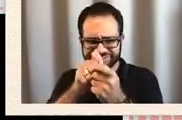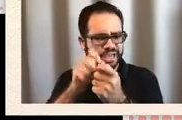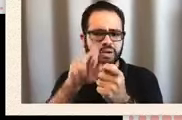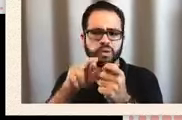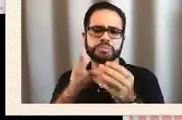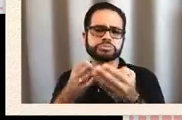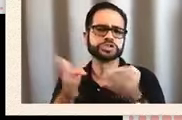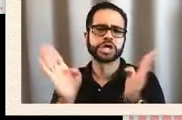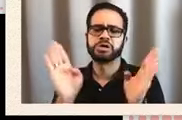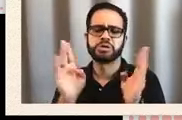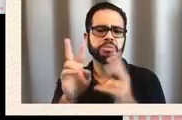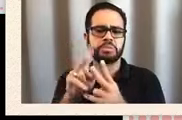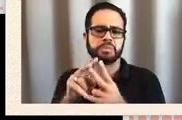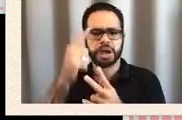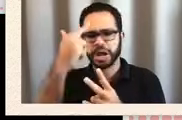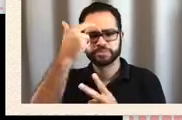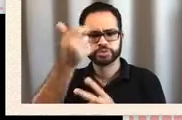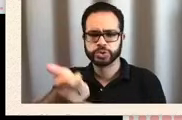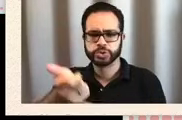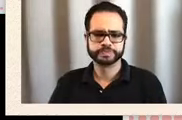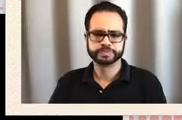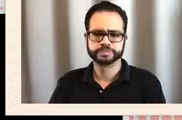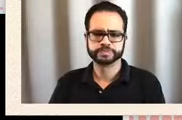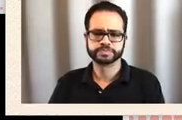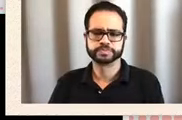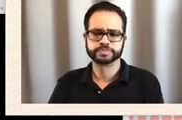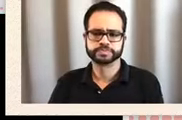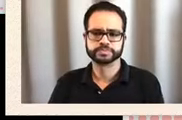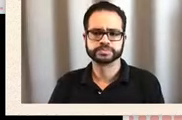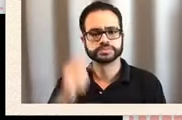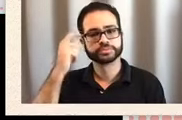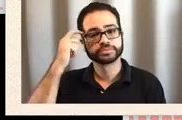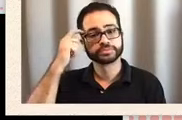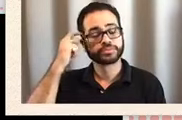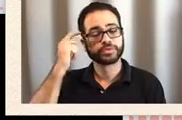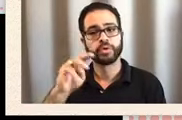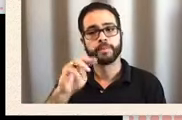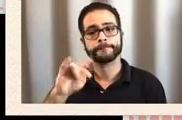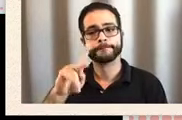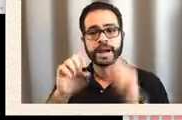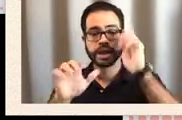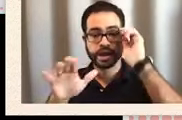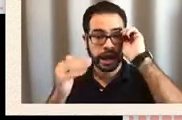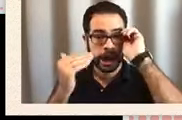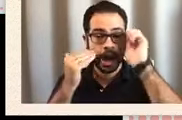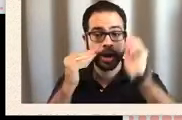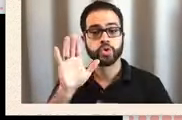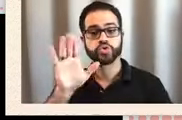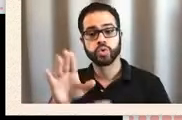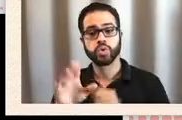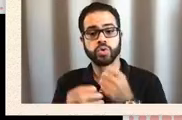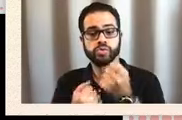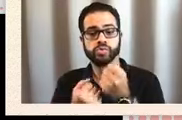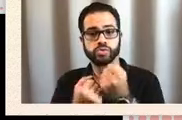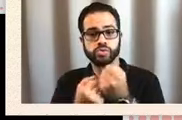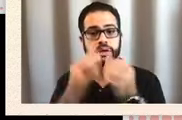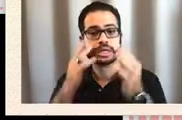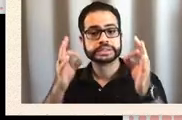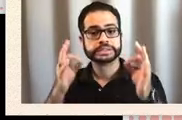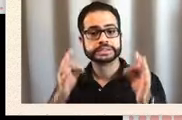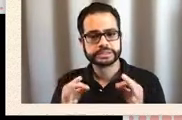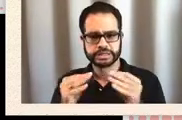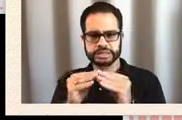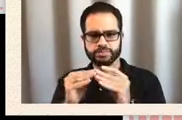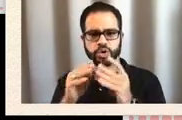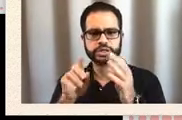general. It will really depend. So Mike, I know that your supported decision-making is a little different from this. It's more detailed. It incorporates